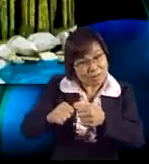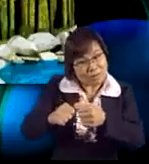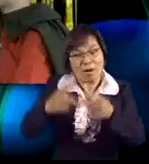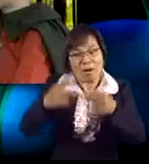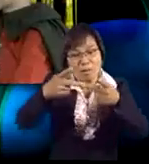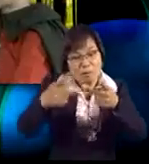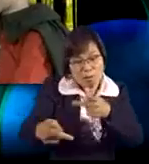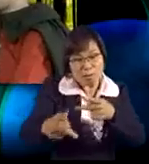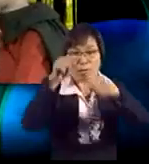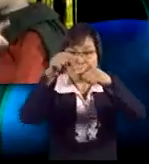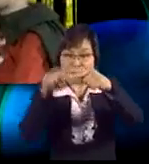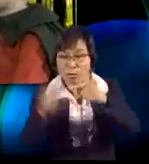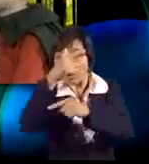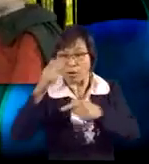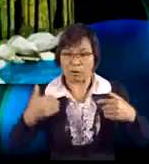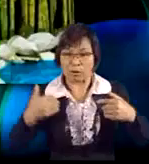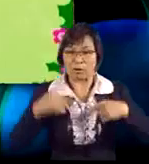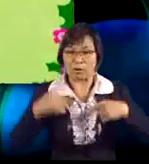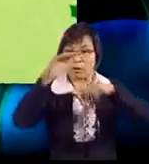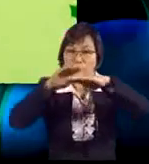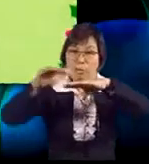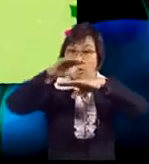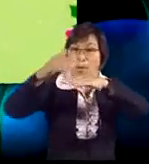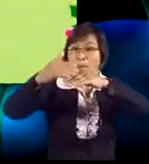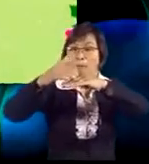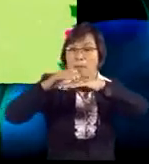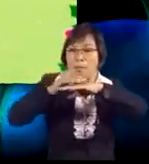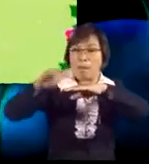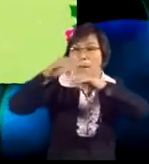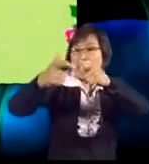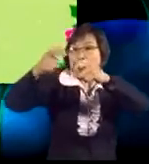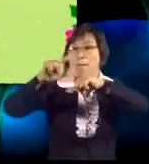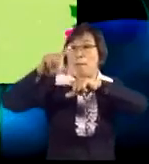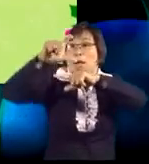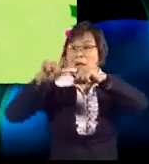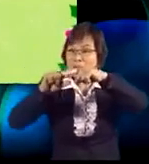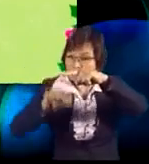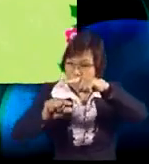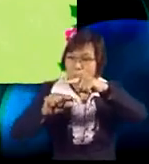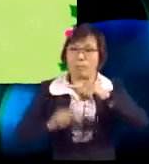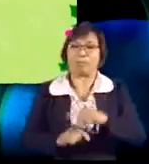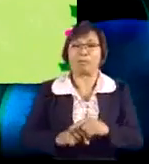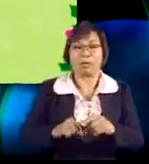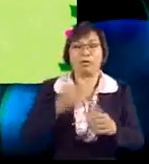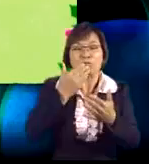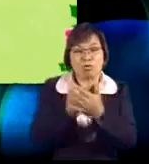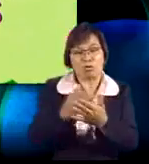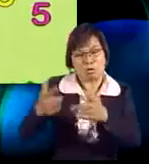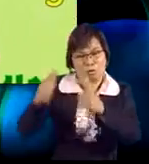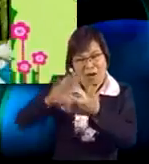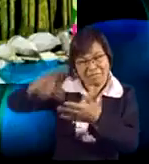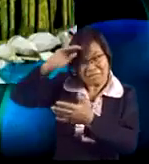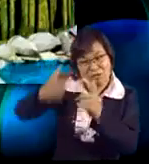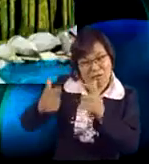Oh, yes, I remember. It is an improper fraction because the numerator is bigger than the